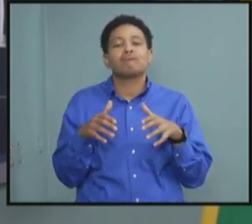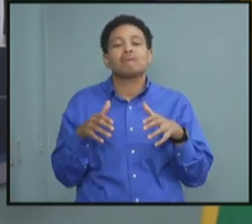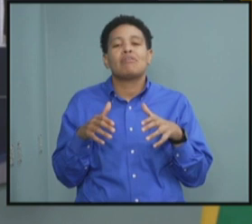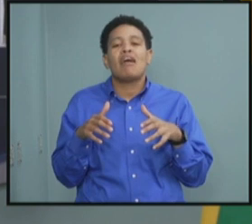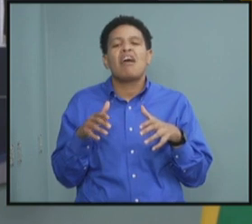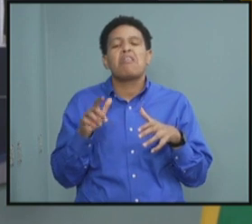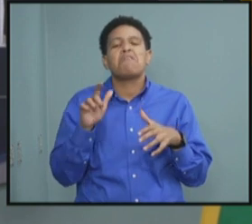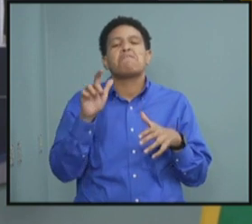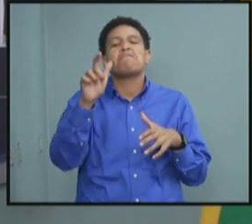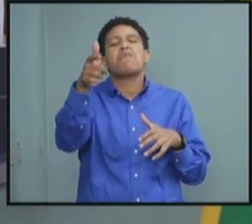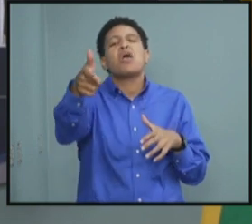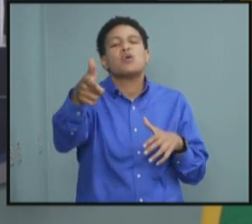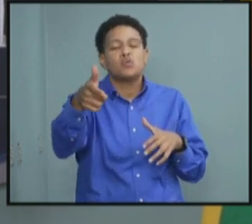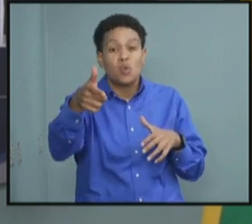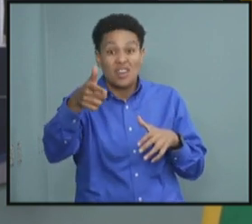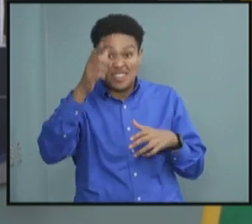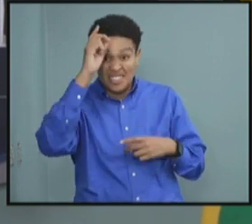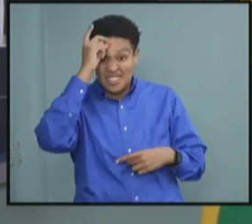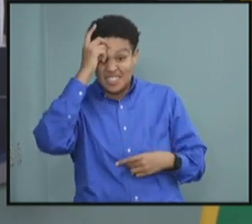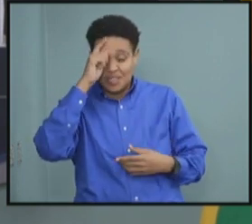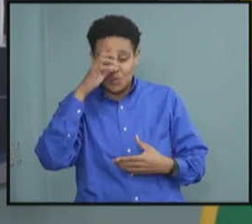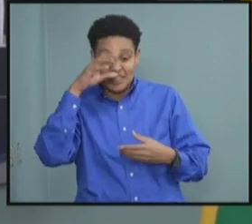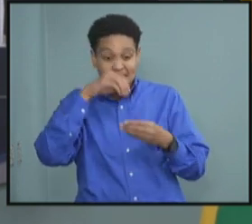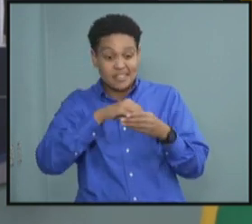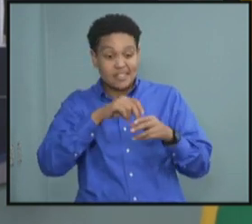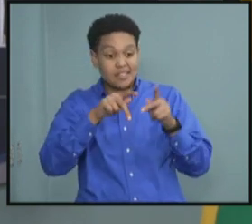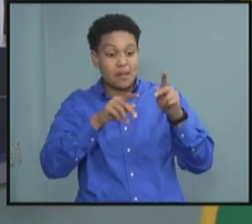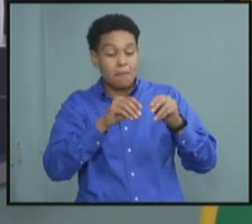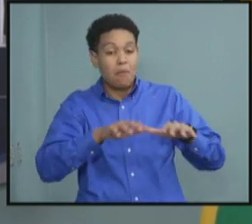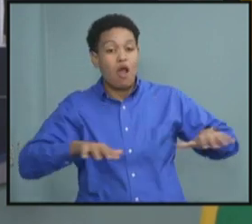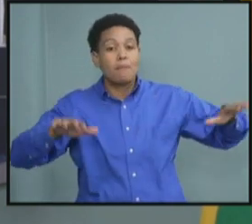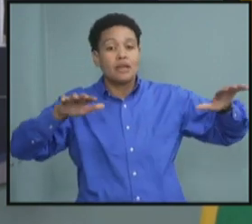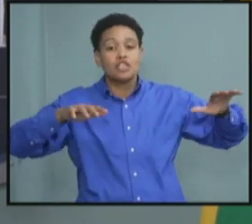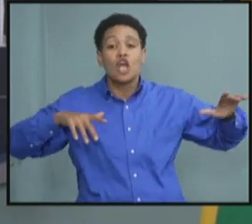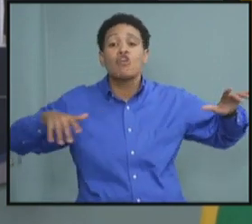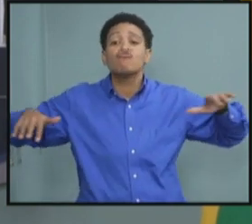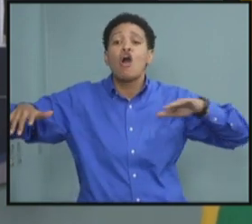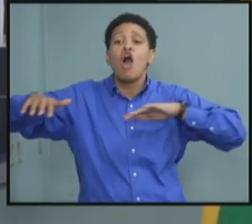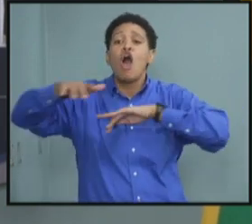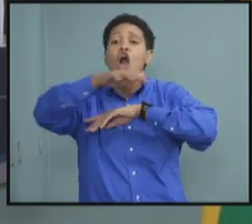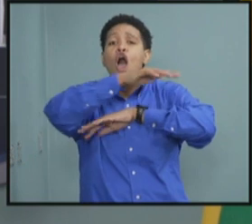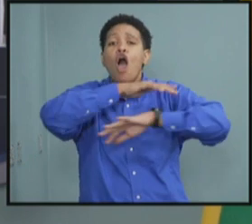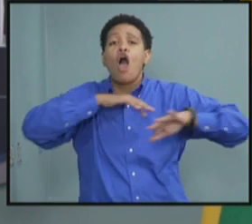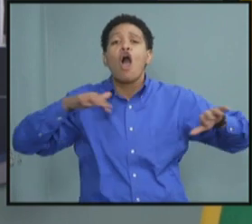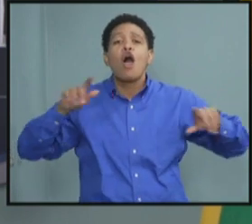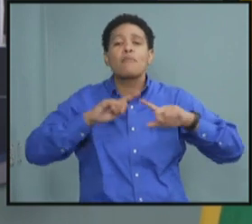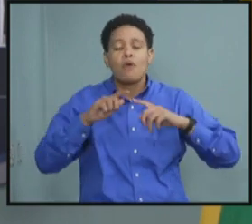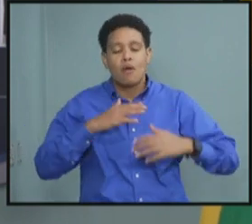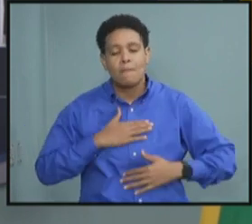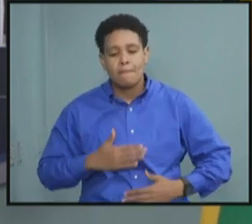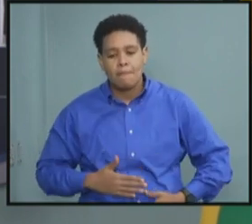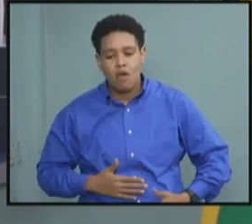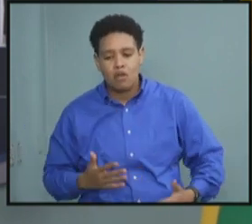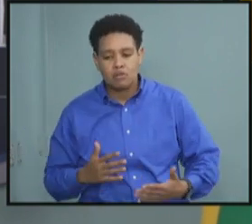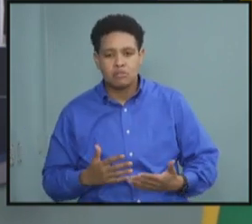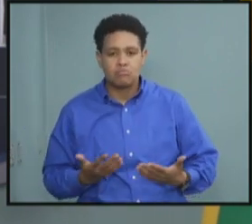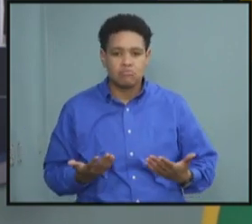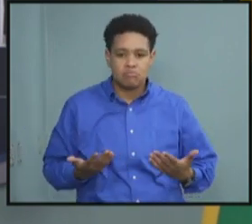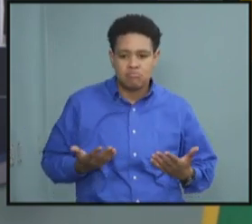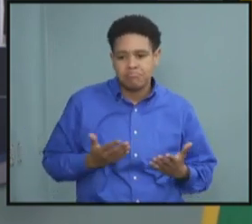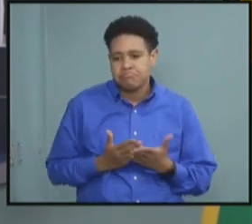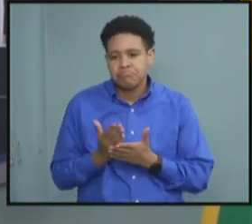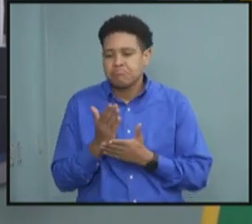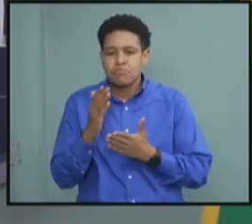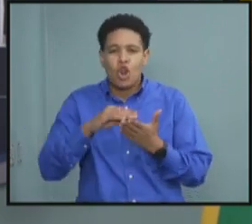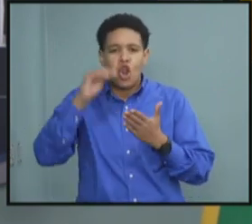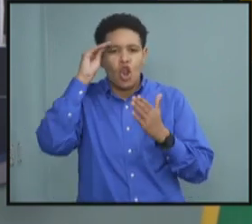will be within our population, around us, but we will have learned how to live with it. So